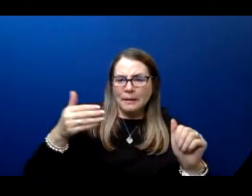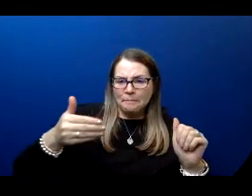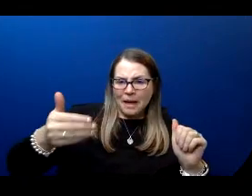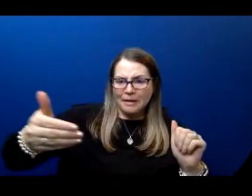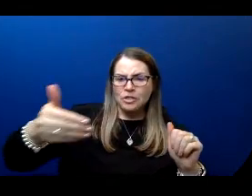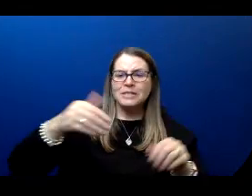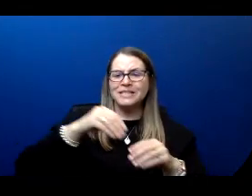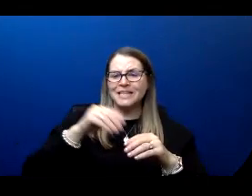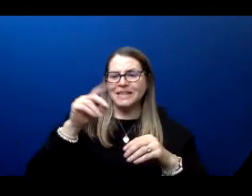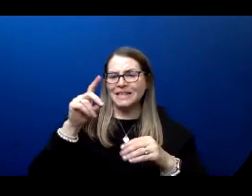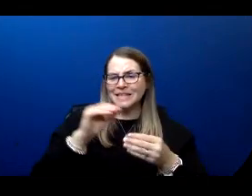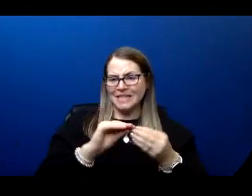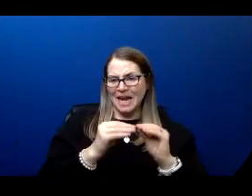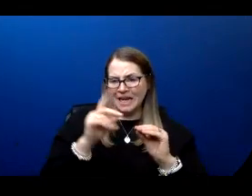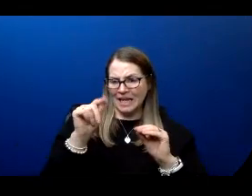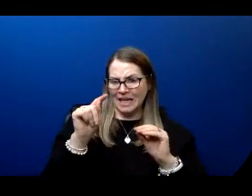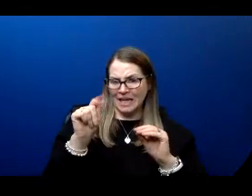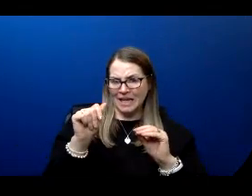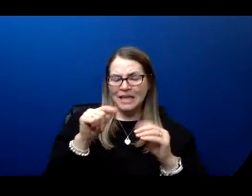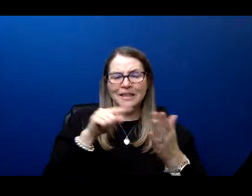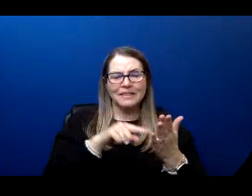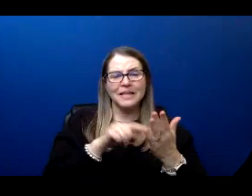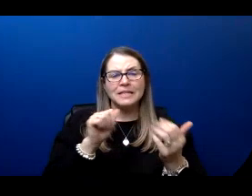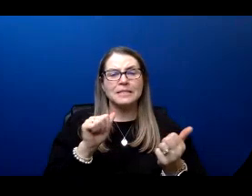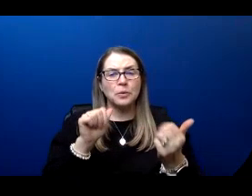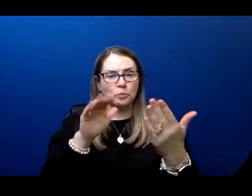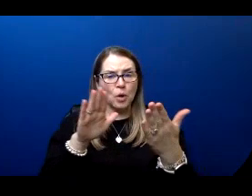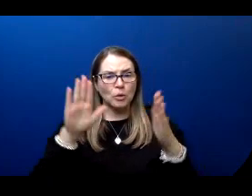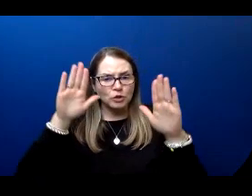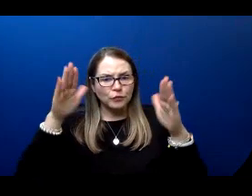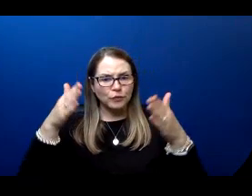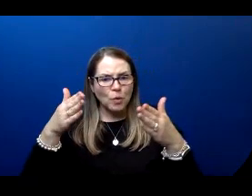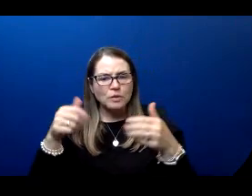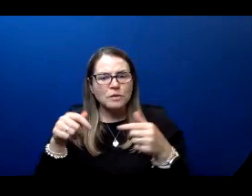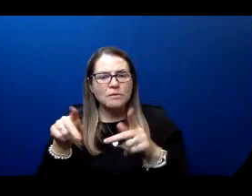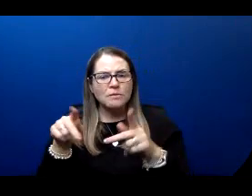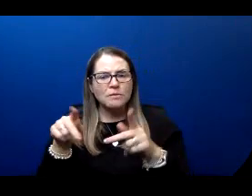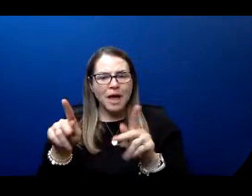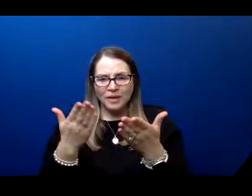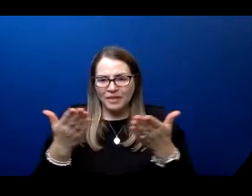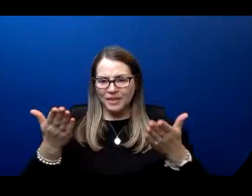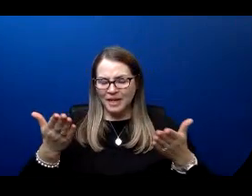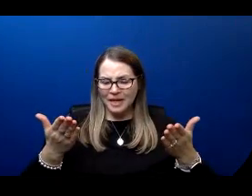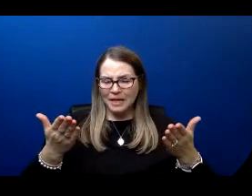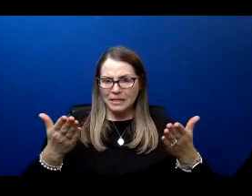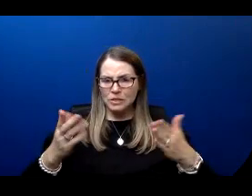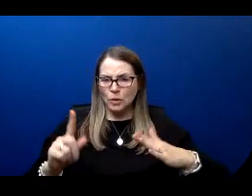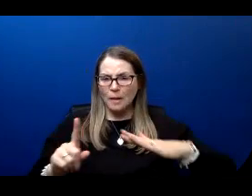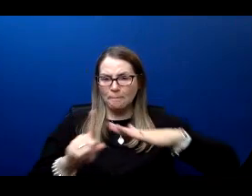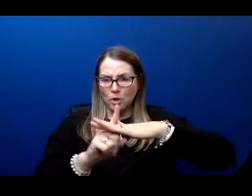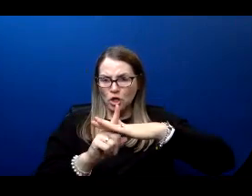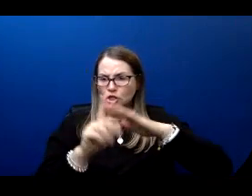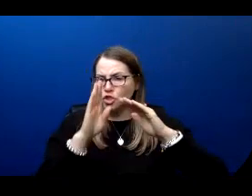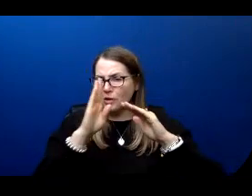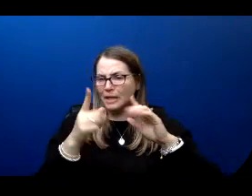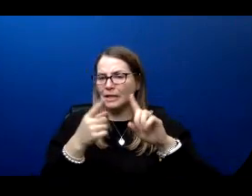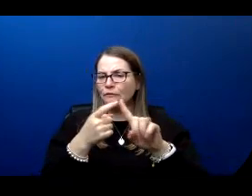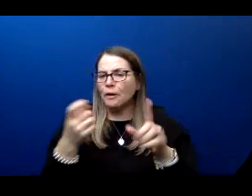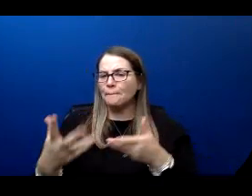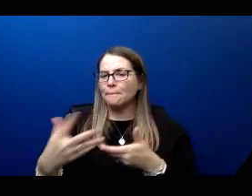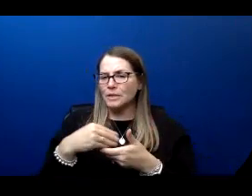from the interviews. So this approach basically focused on allowing the themes to emerge directly from participant